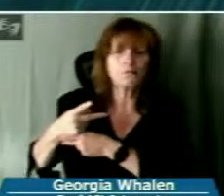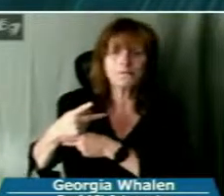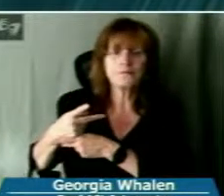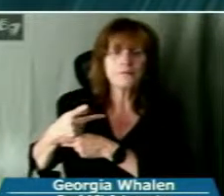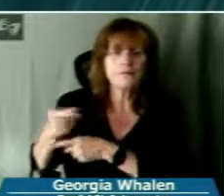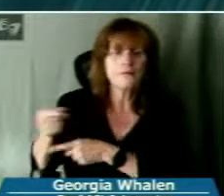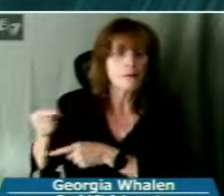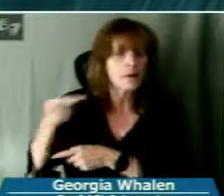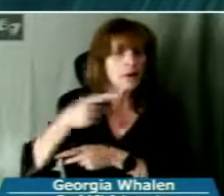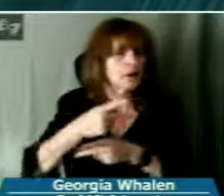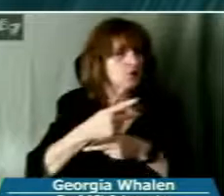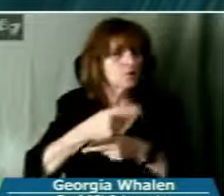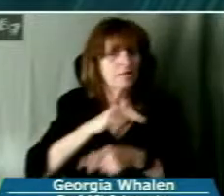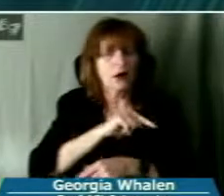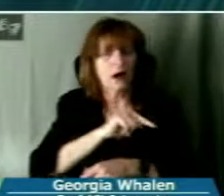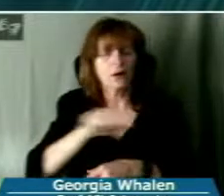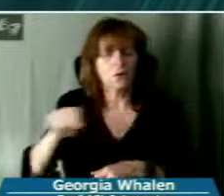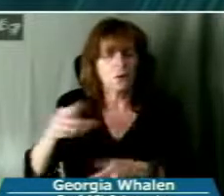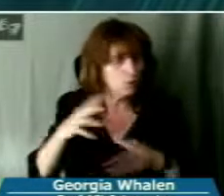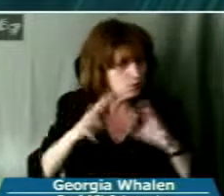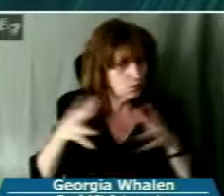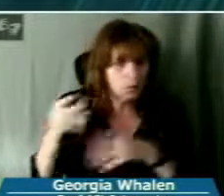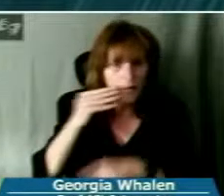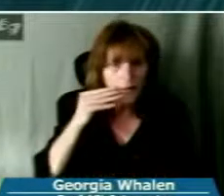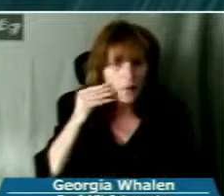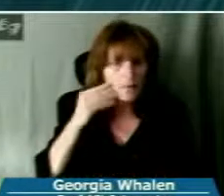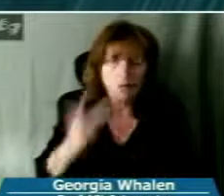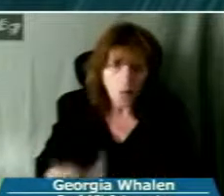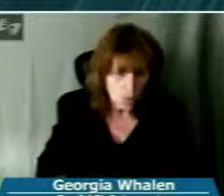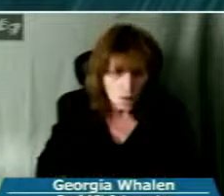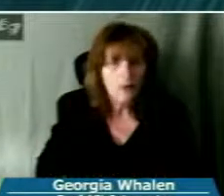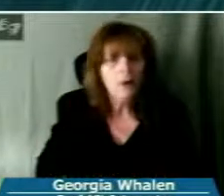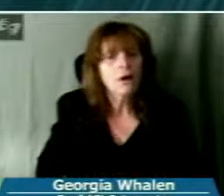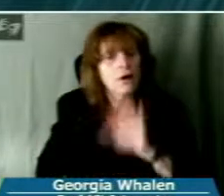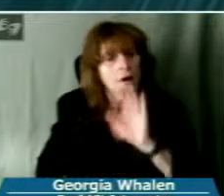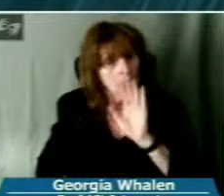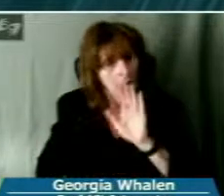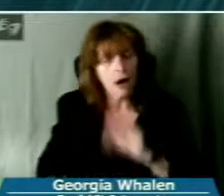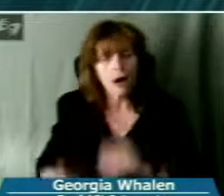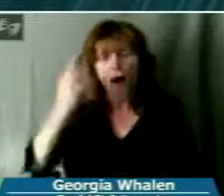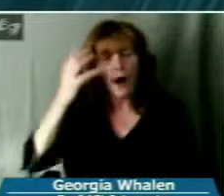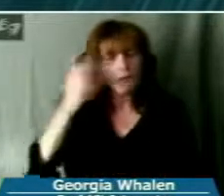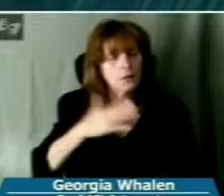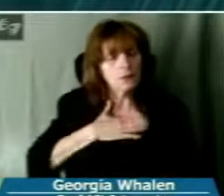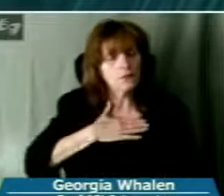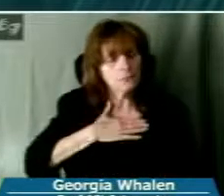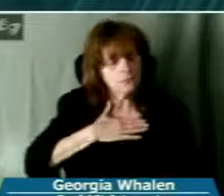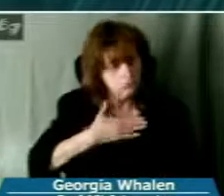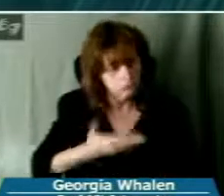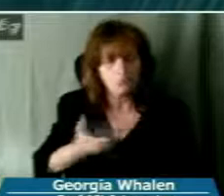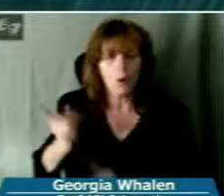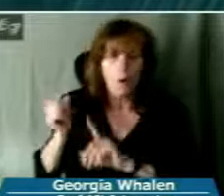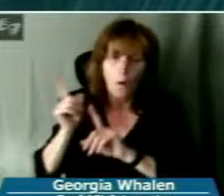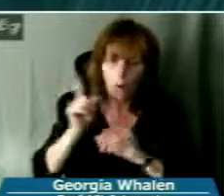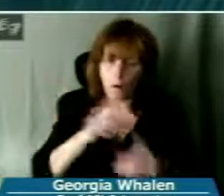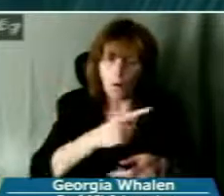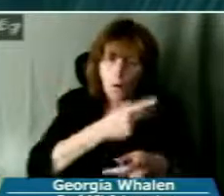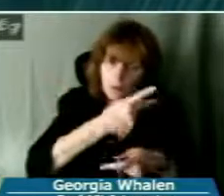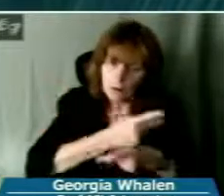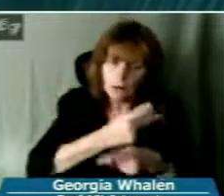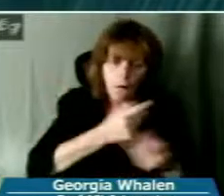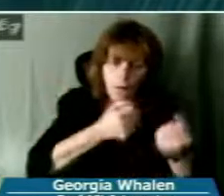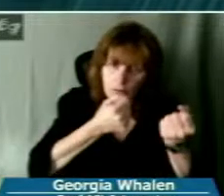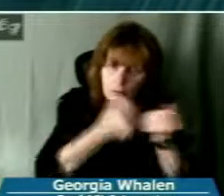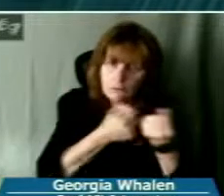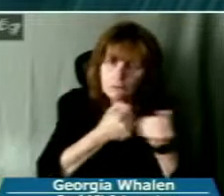living places, we are doing this without hesitation, not just to align with provincial policy